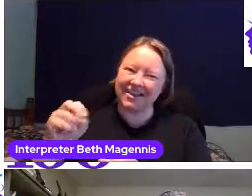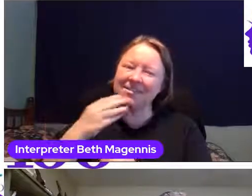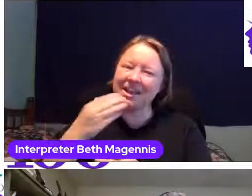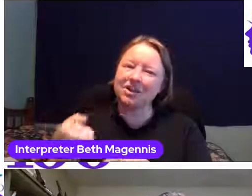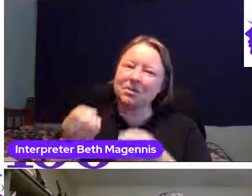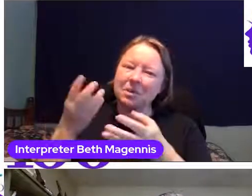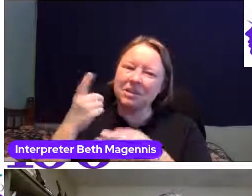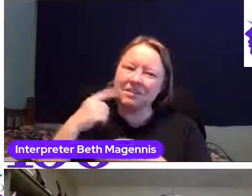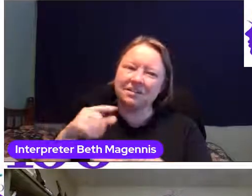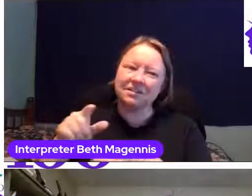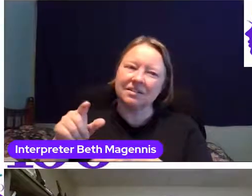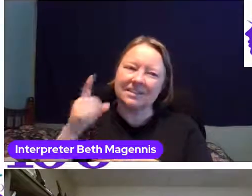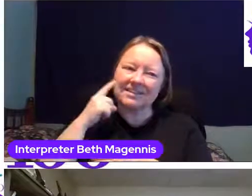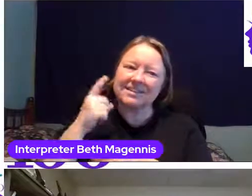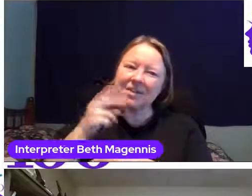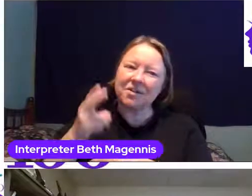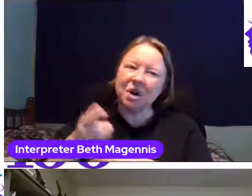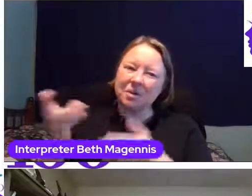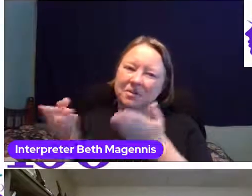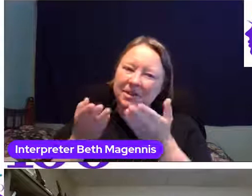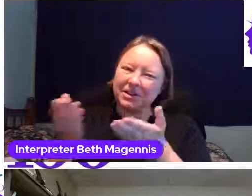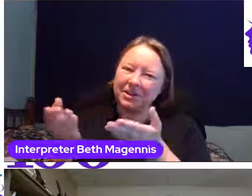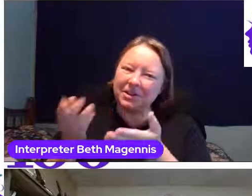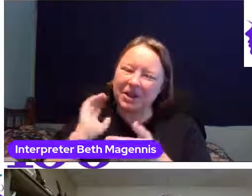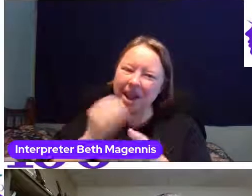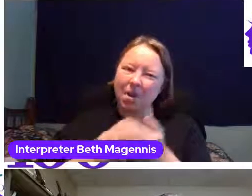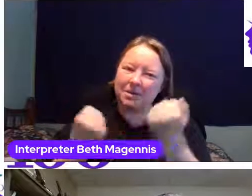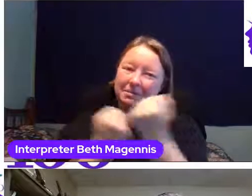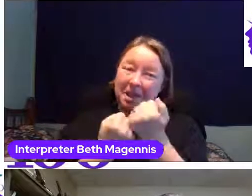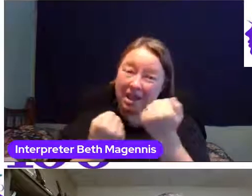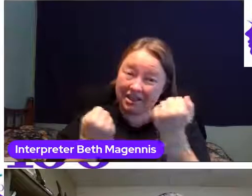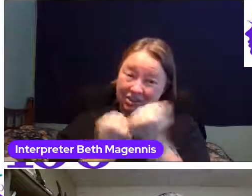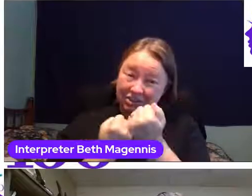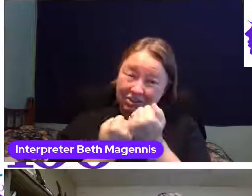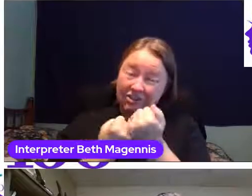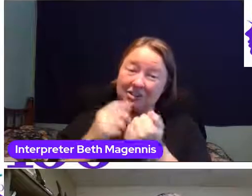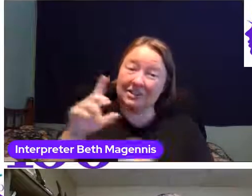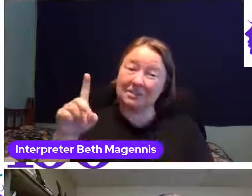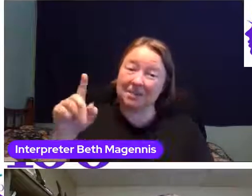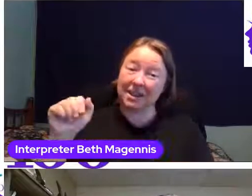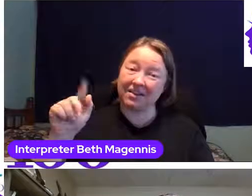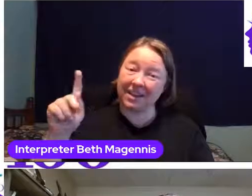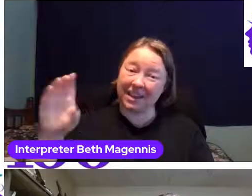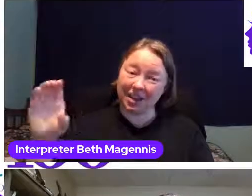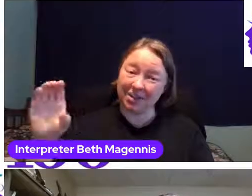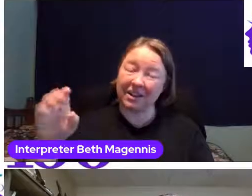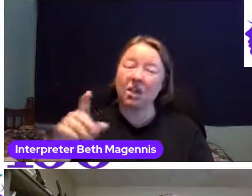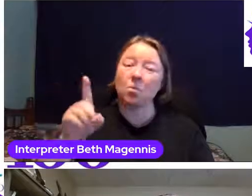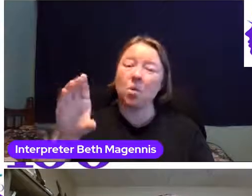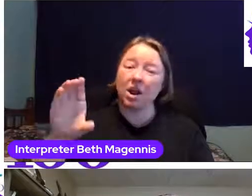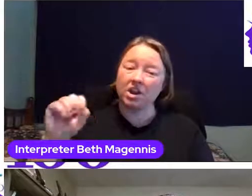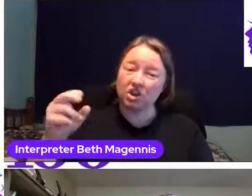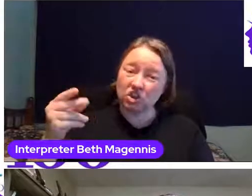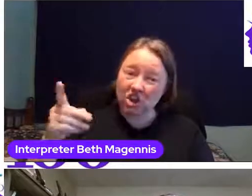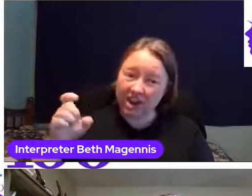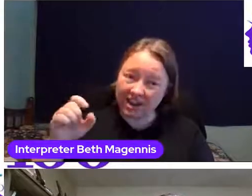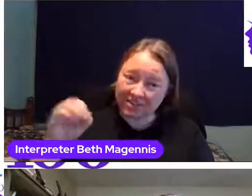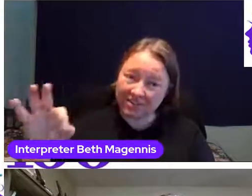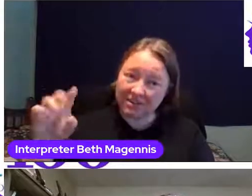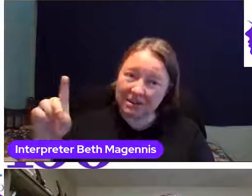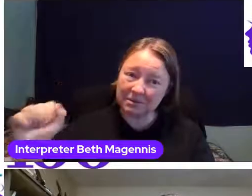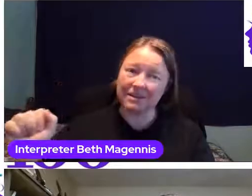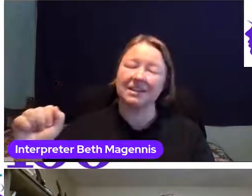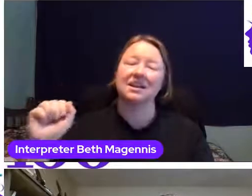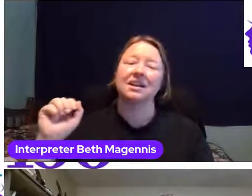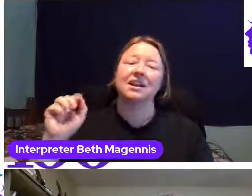much to Deaf and Hard of Hearing, to our sponsors, Disability Advocates of Kent County and 100 Shades of Disability, and to